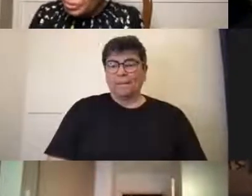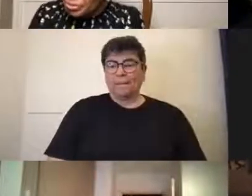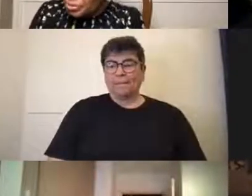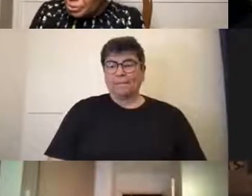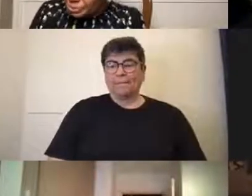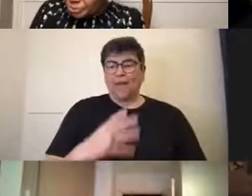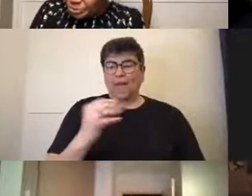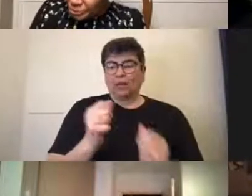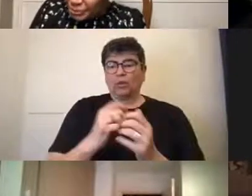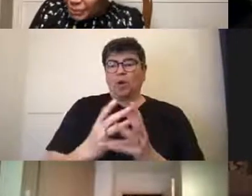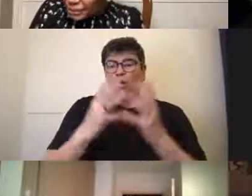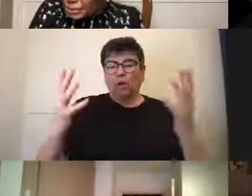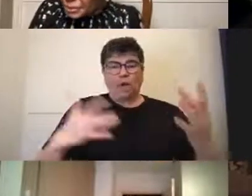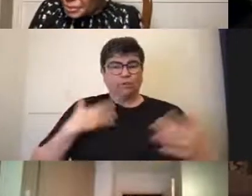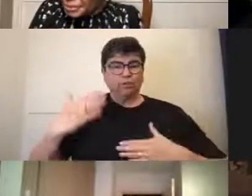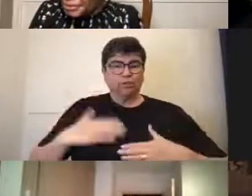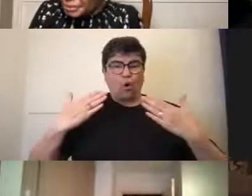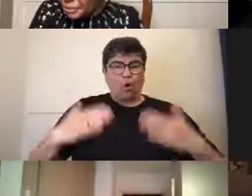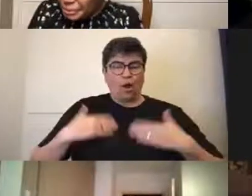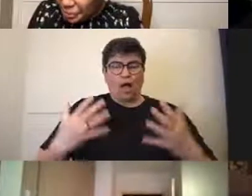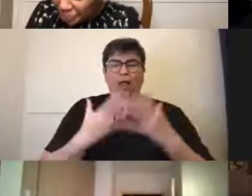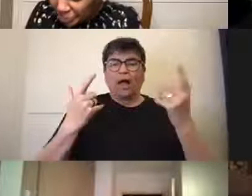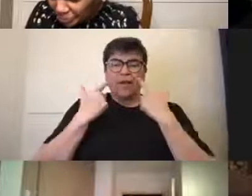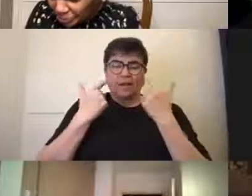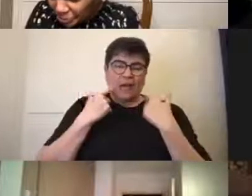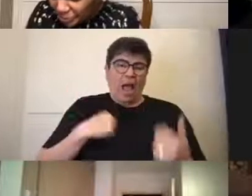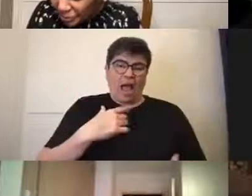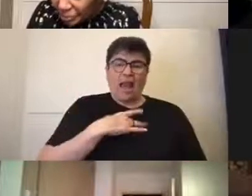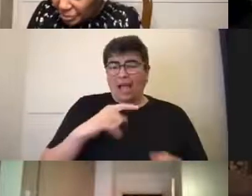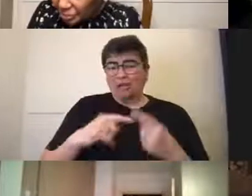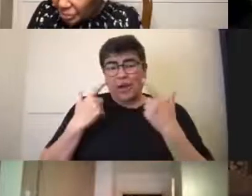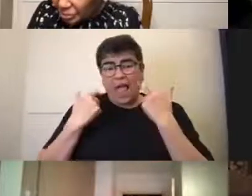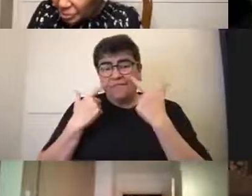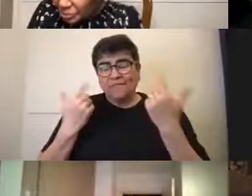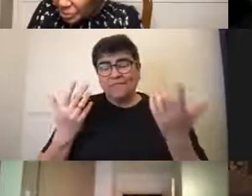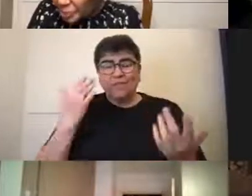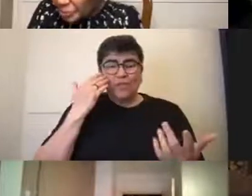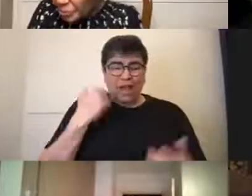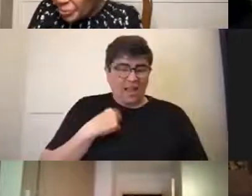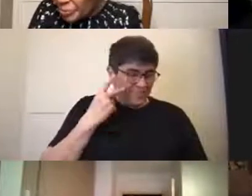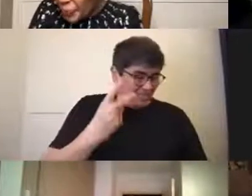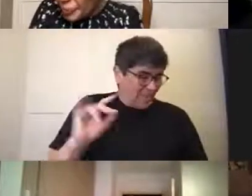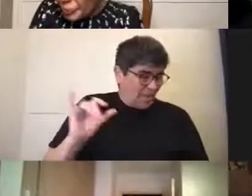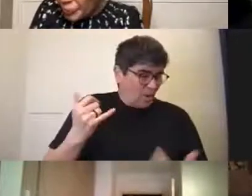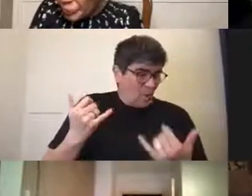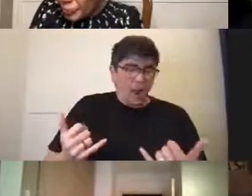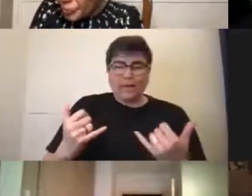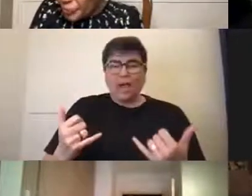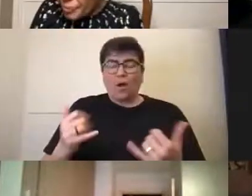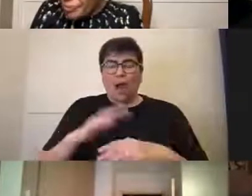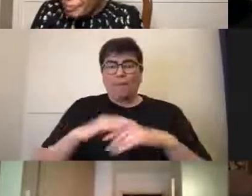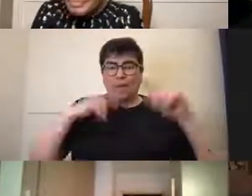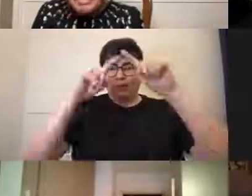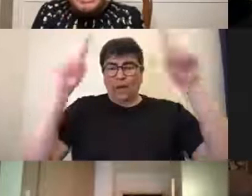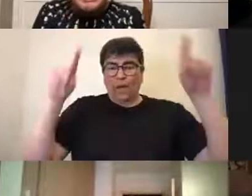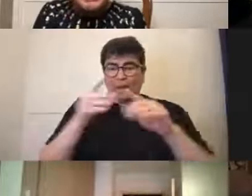And with a whole lot of joy, with a whole lot of laugh. Like I like to laugh, you know. I see like right now on my screen, right next